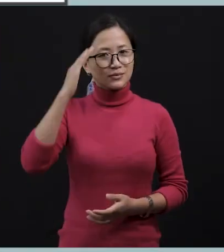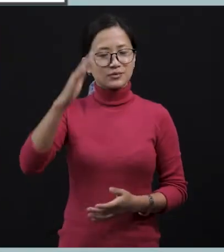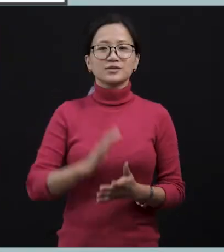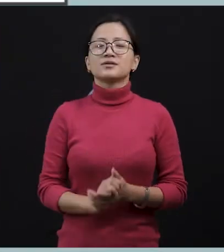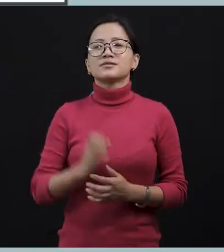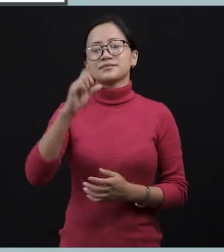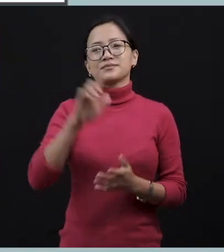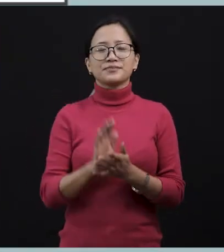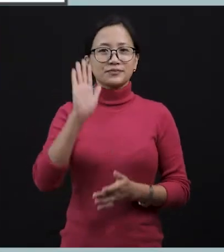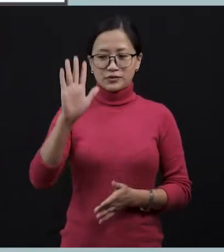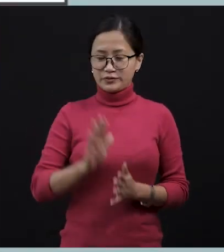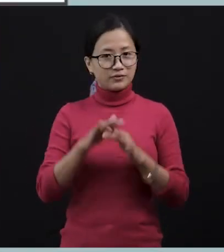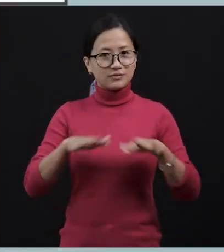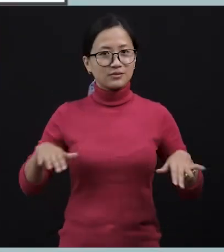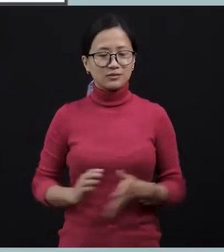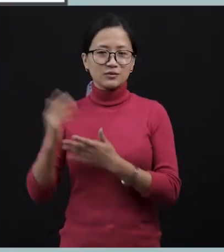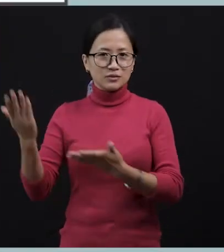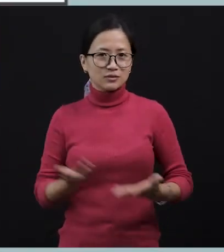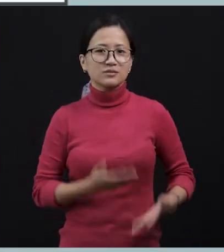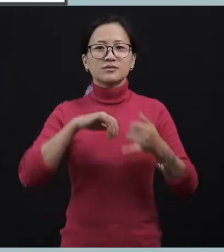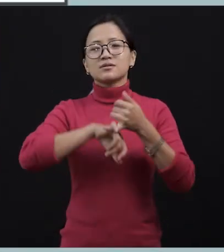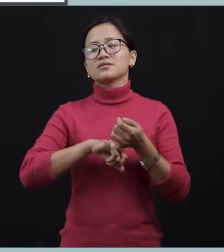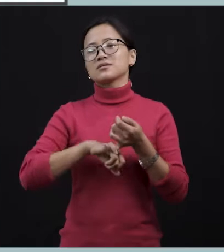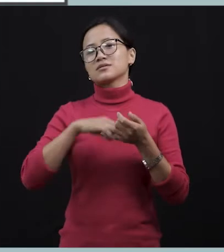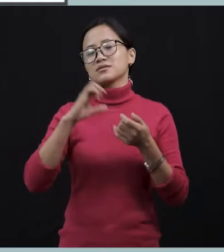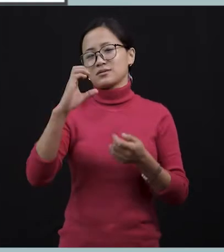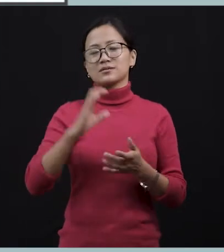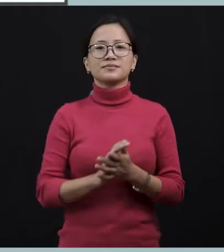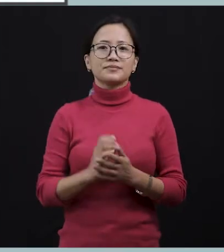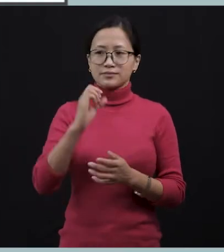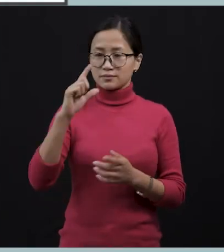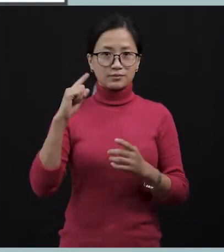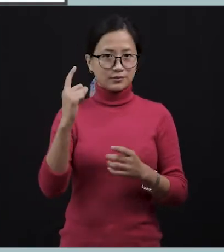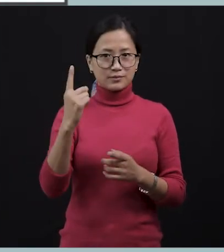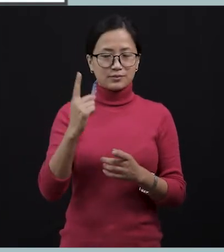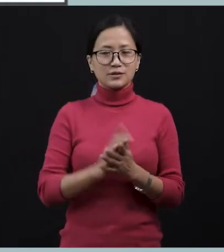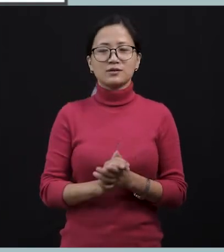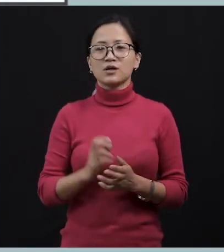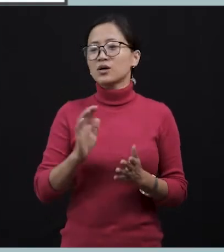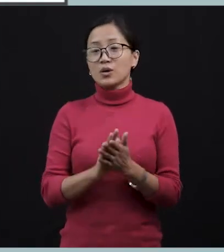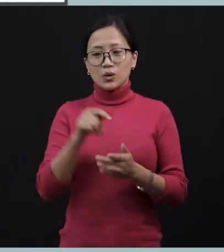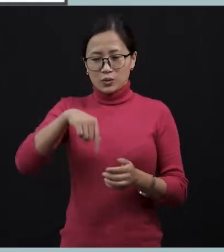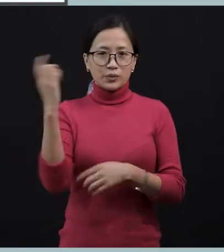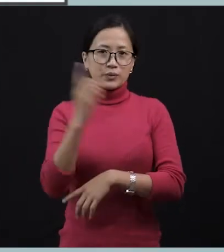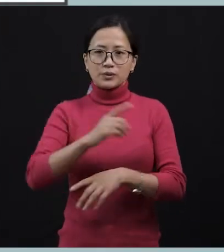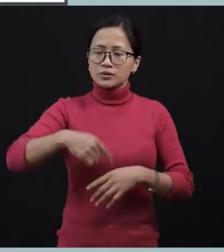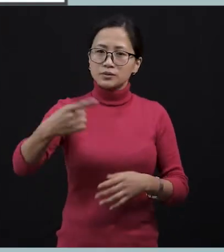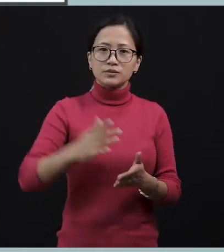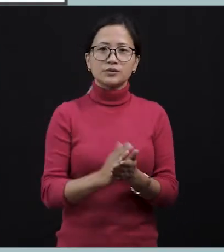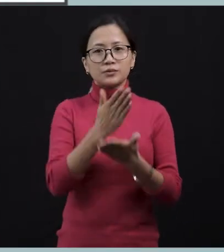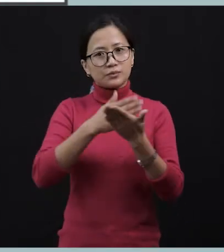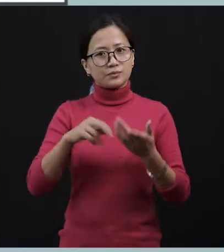Hello dear class 5 students. Welcome back to our science class. And today we will continue with part 2 for